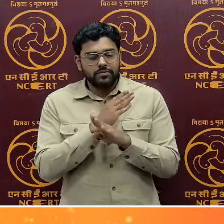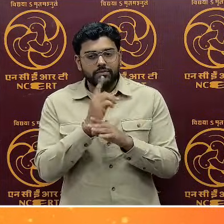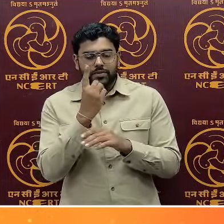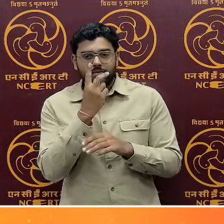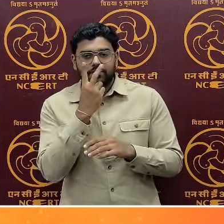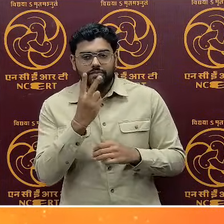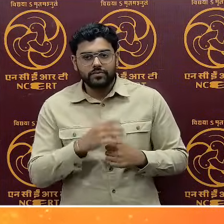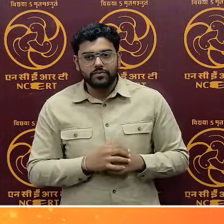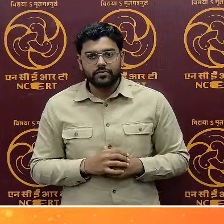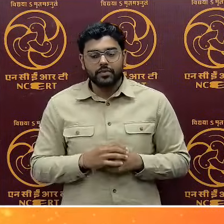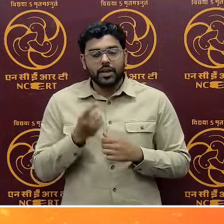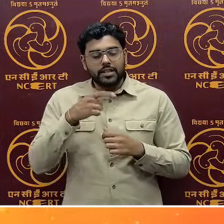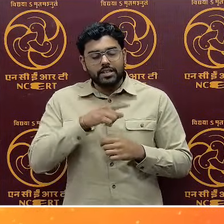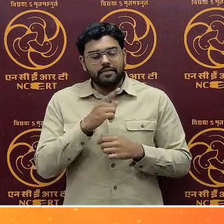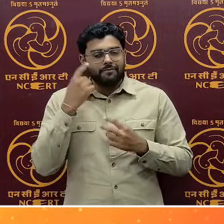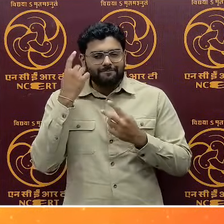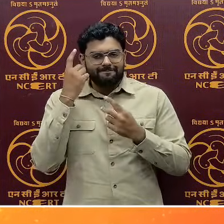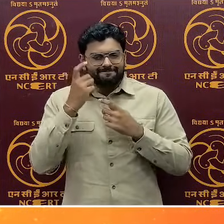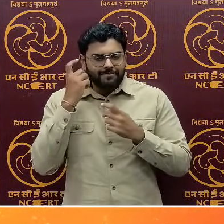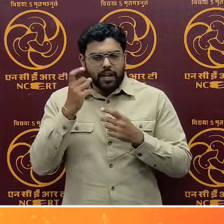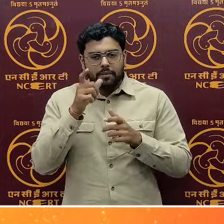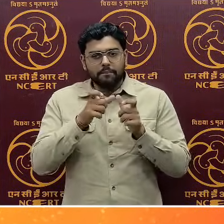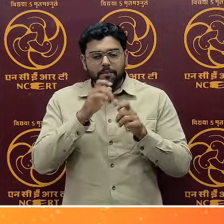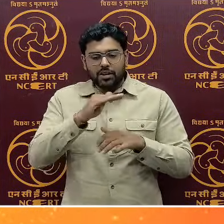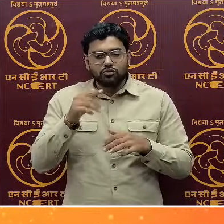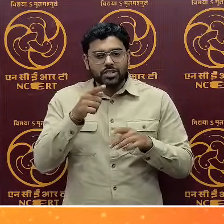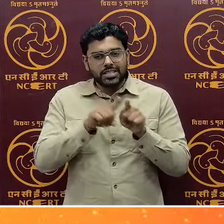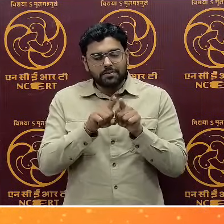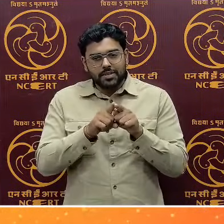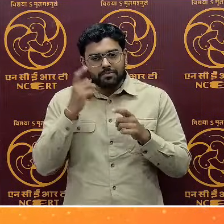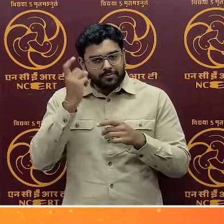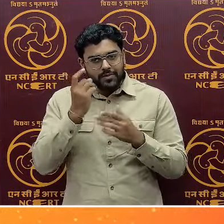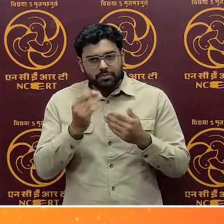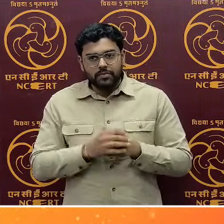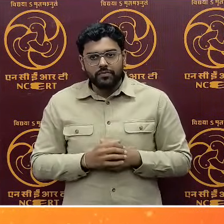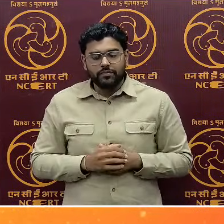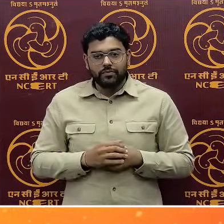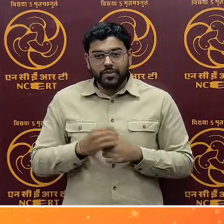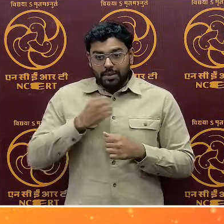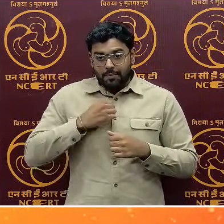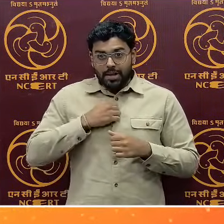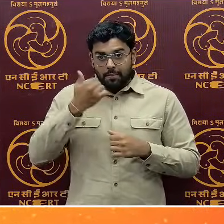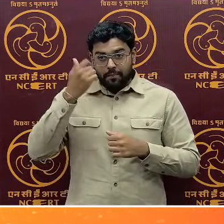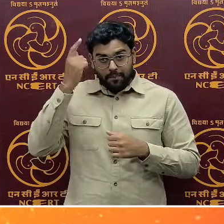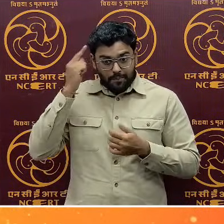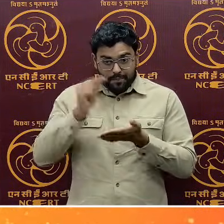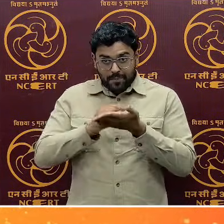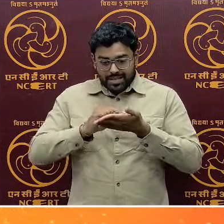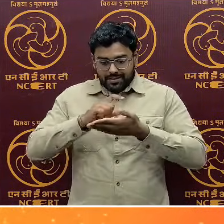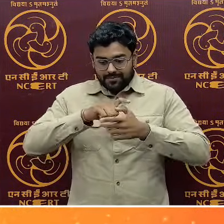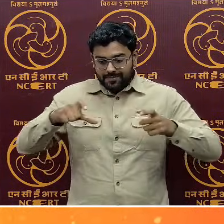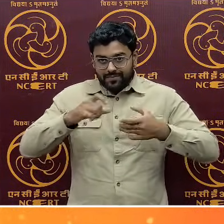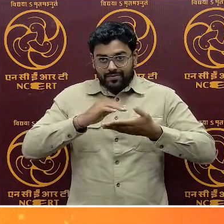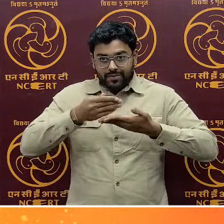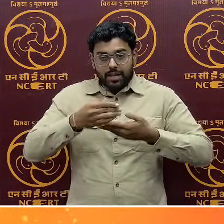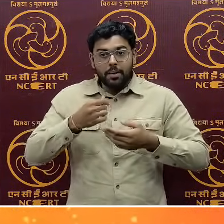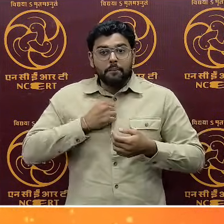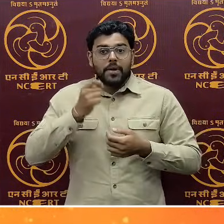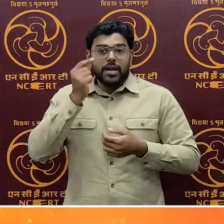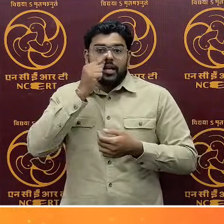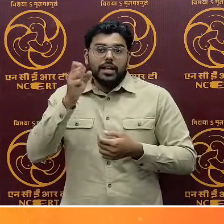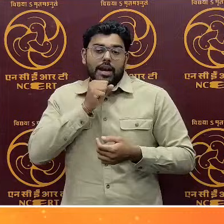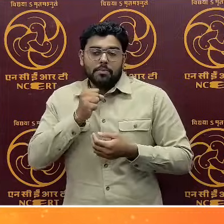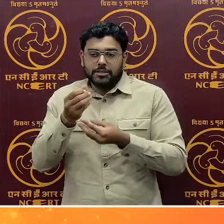you will surely figure out, and all the students will also figure it out. My pencil case is a gift from my